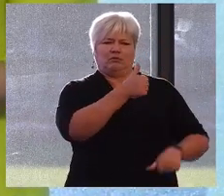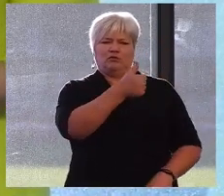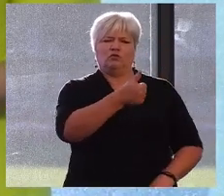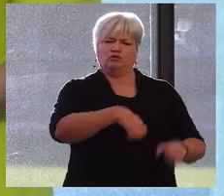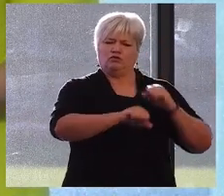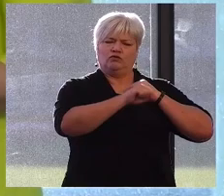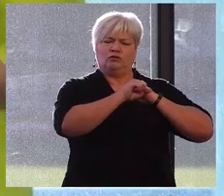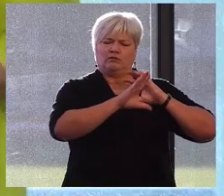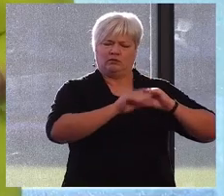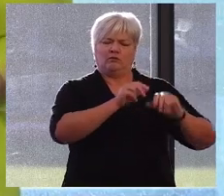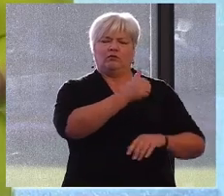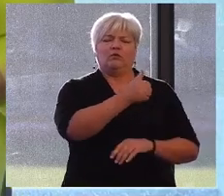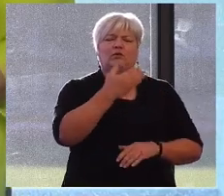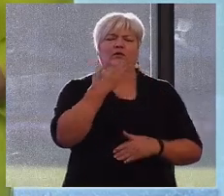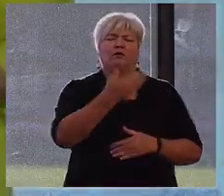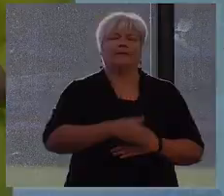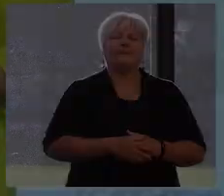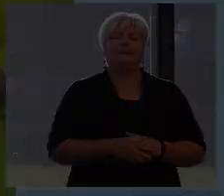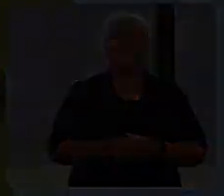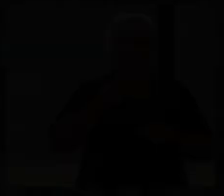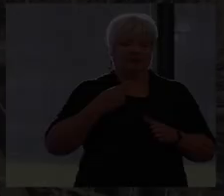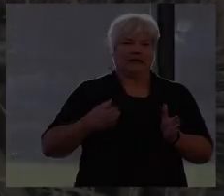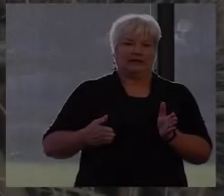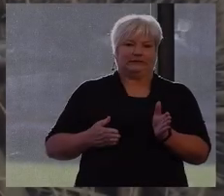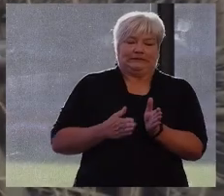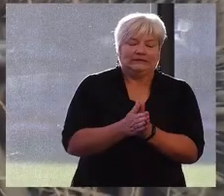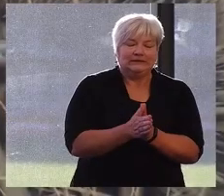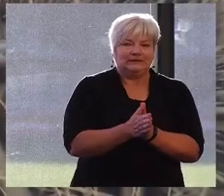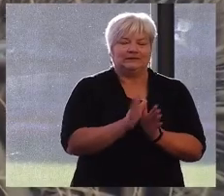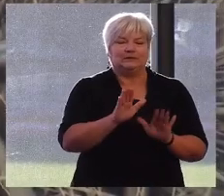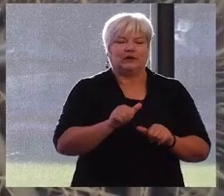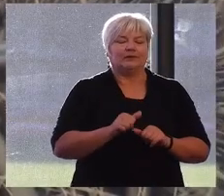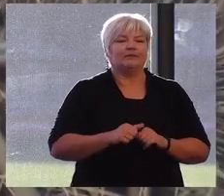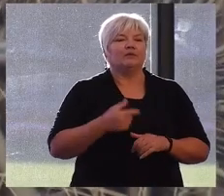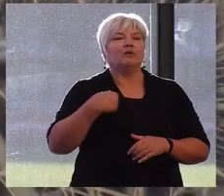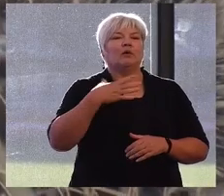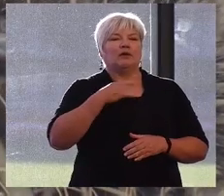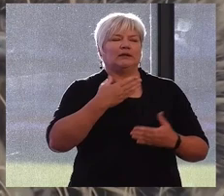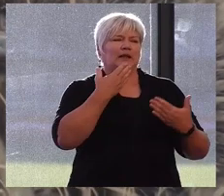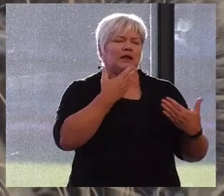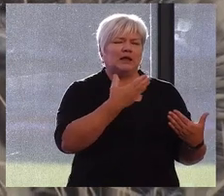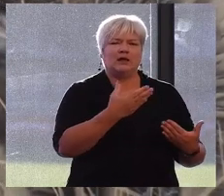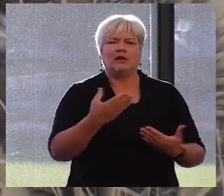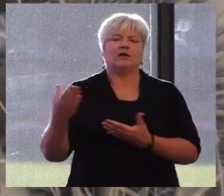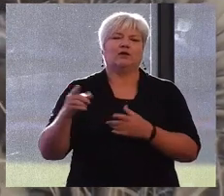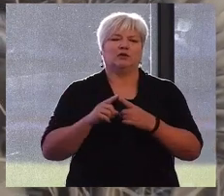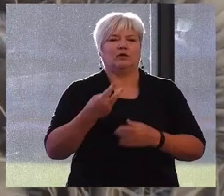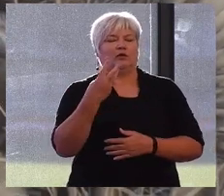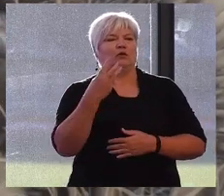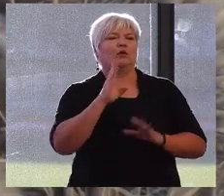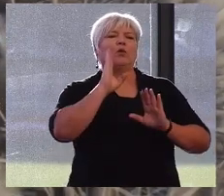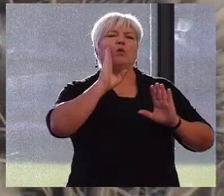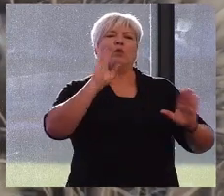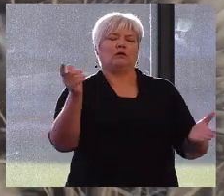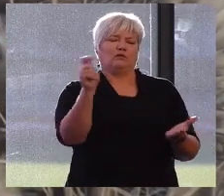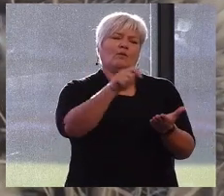bold moves that we need right now. So thank you. Corinne and I would also like to offer our deepest gratitude to our three fabulous event